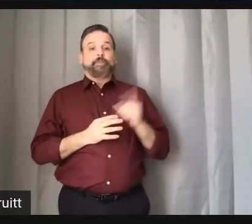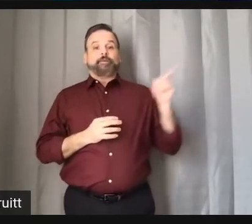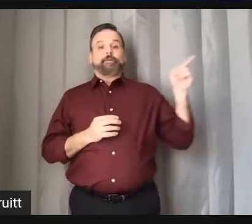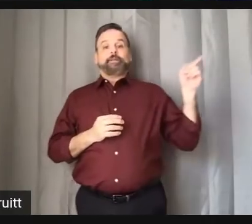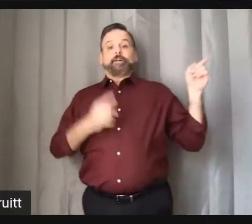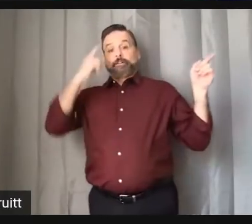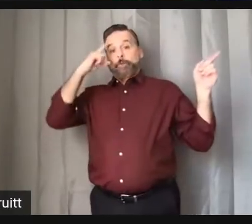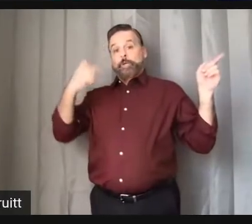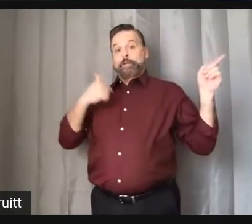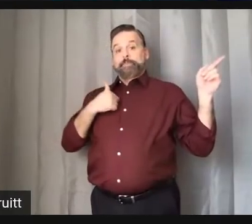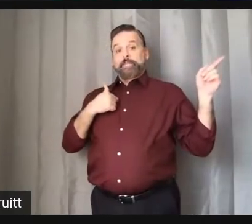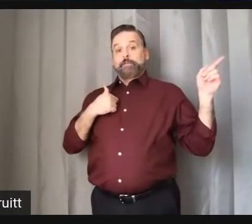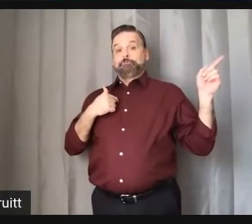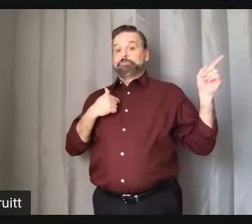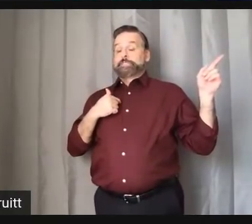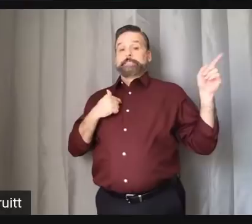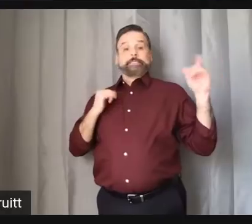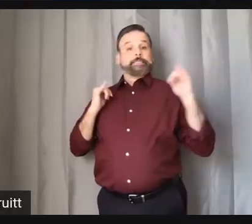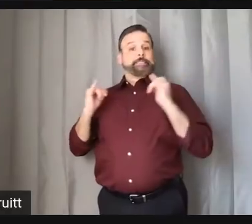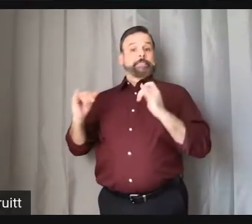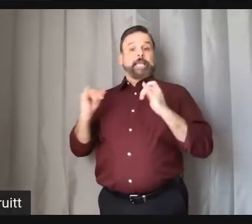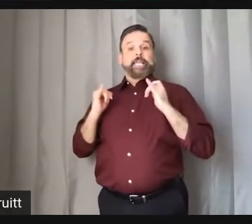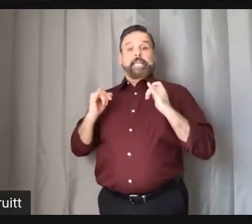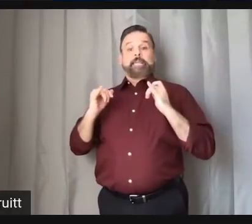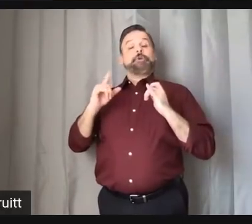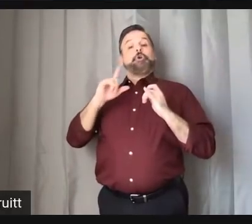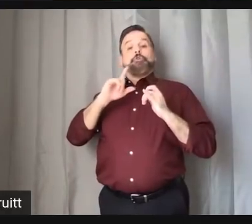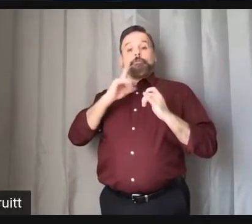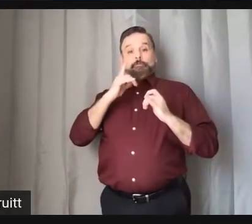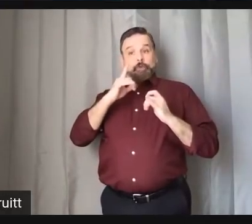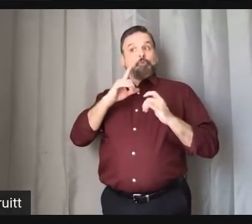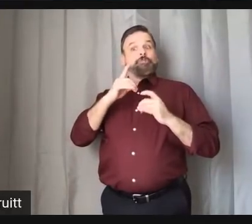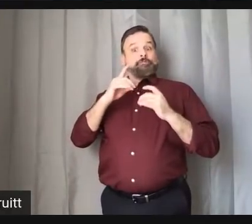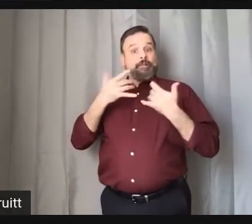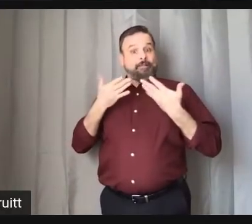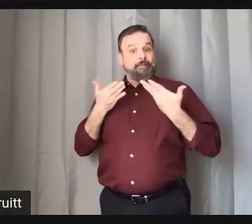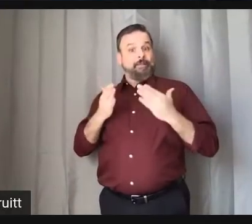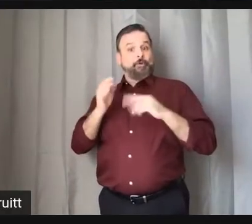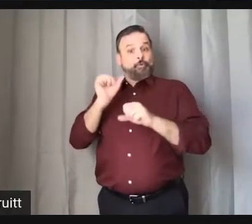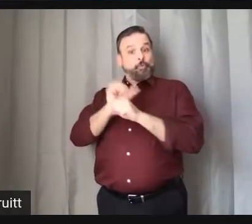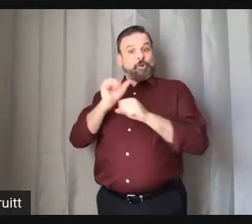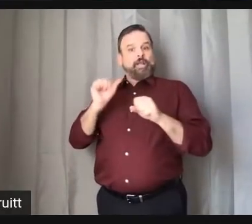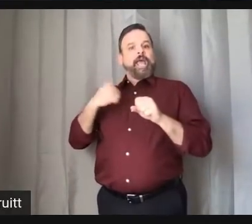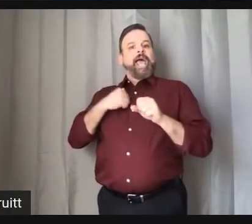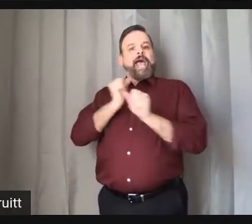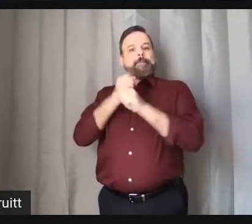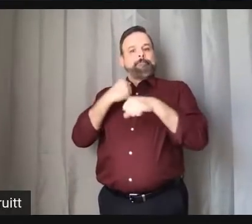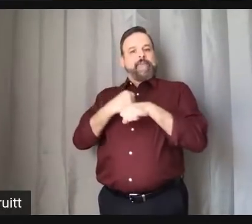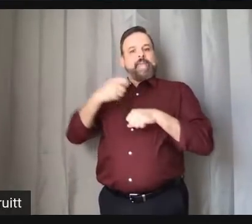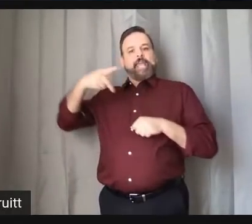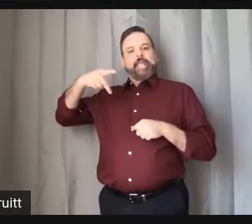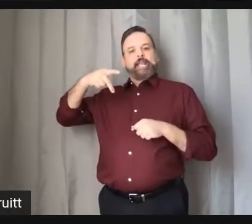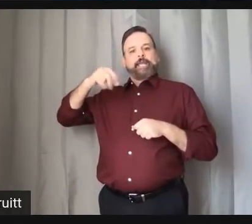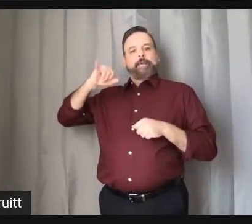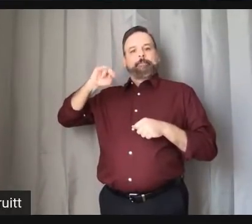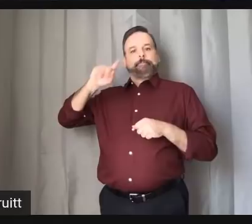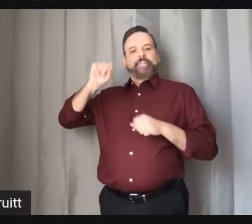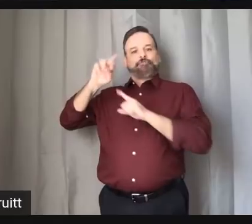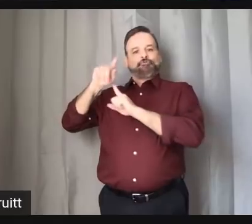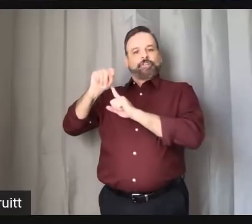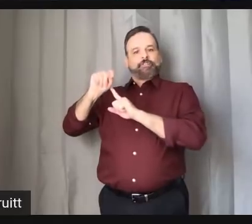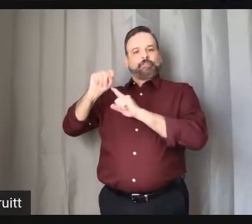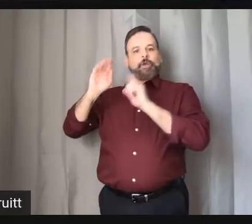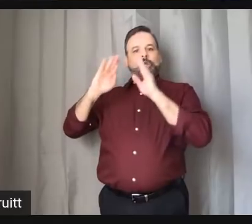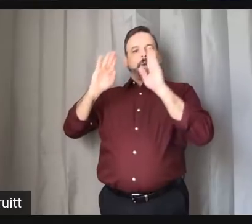For me, it was the same thing. It was really collaborative. I made a Pinterest board. They had me do a Pinterest board with like